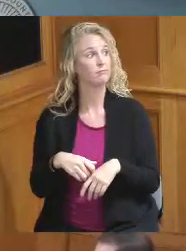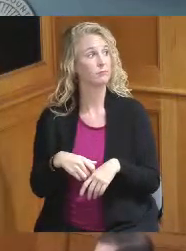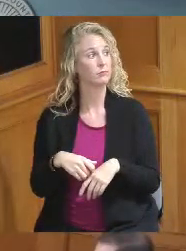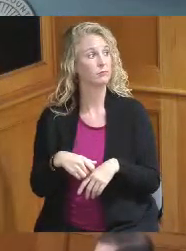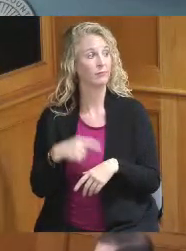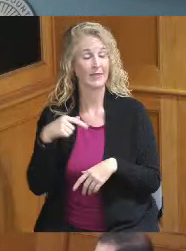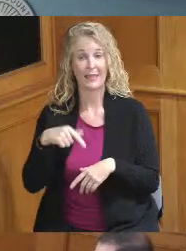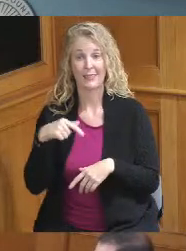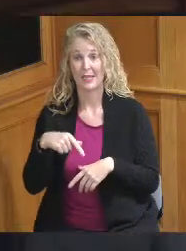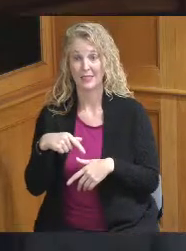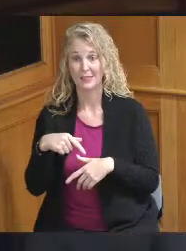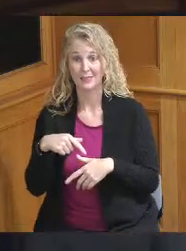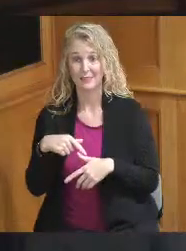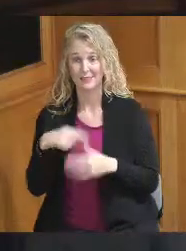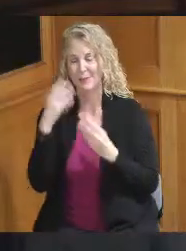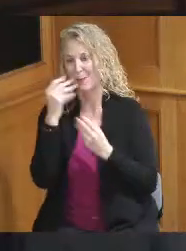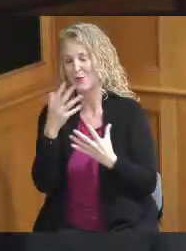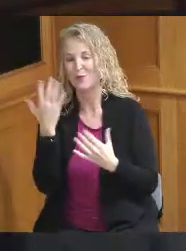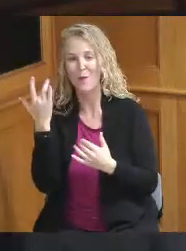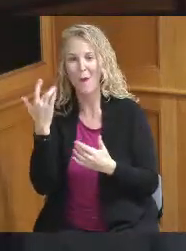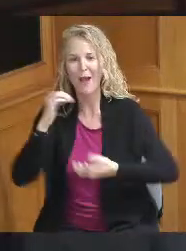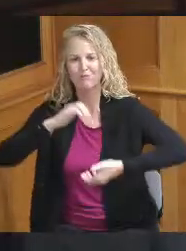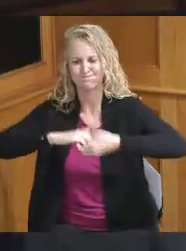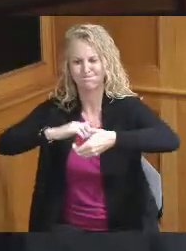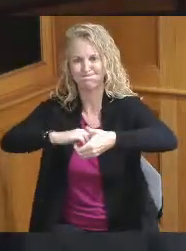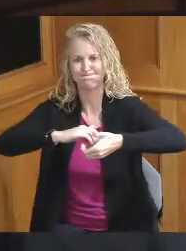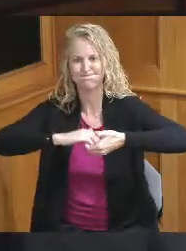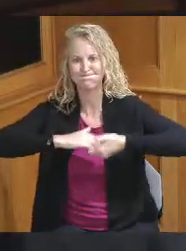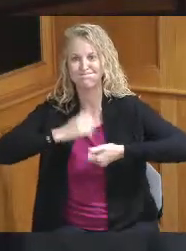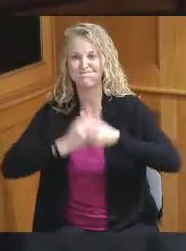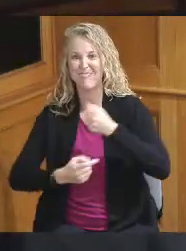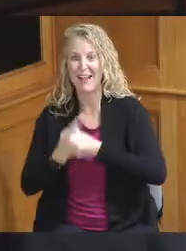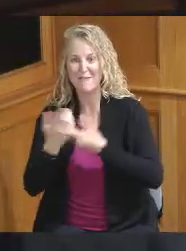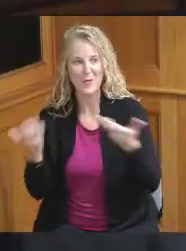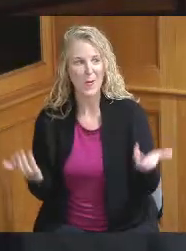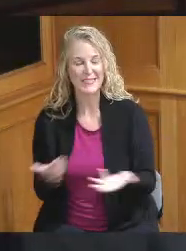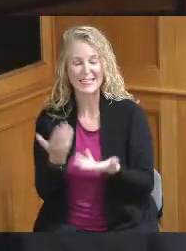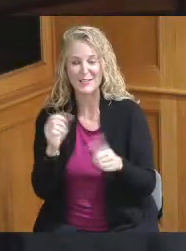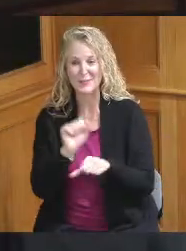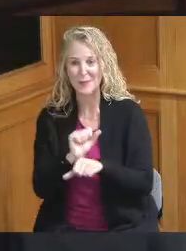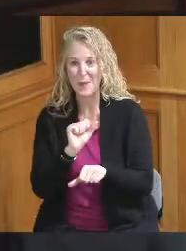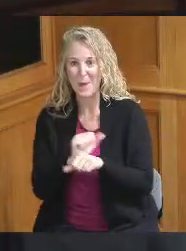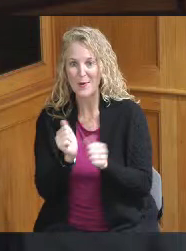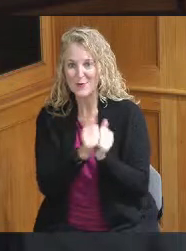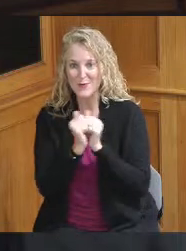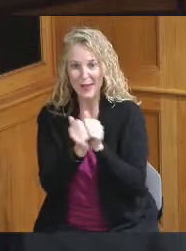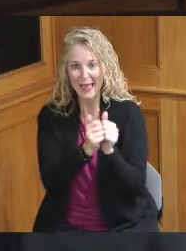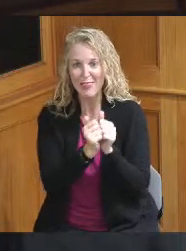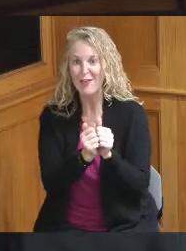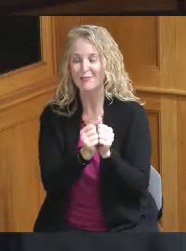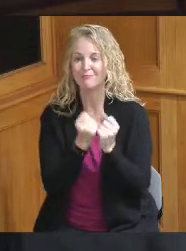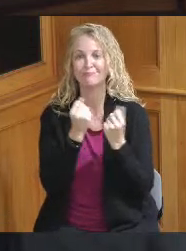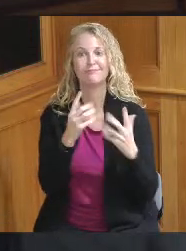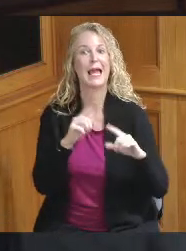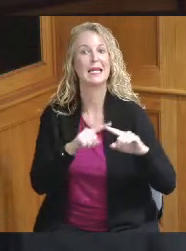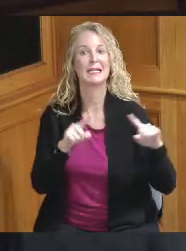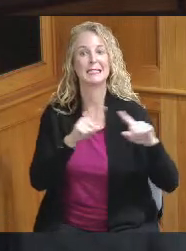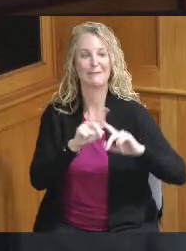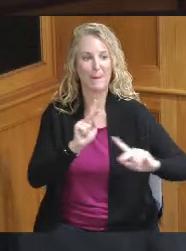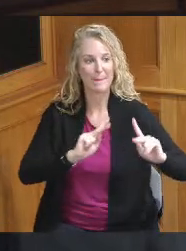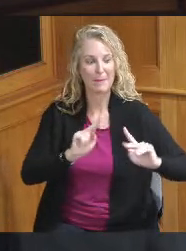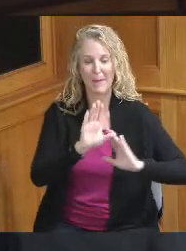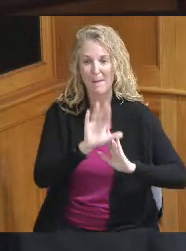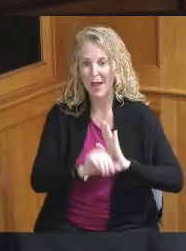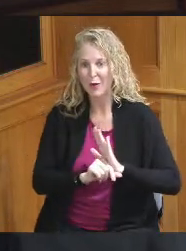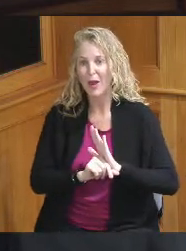The beauty of this one is that it's so collaborative. I mean, you've got everybody in the room, and you're hitting different populations,